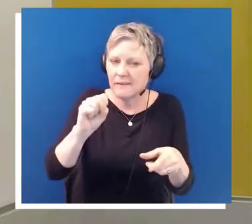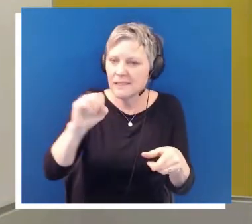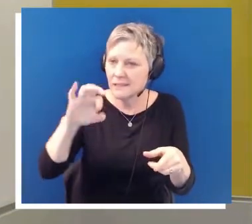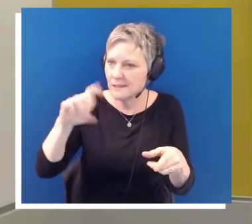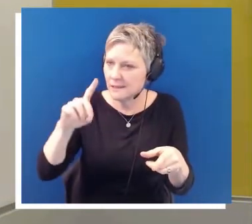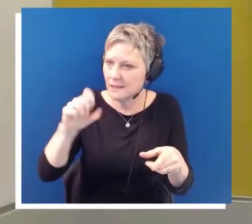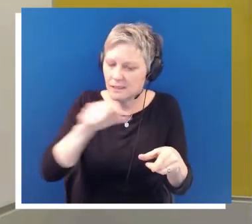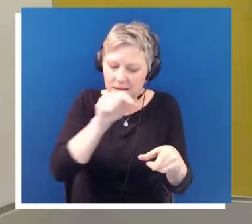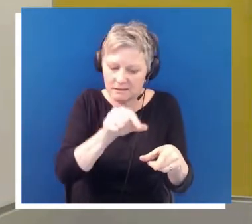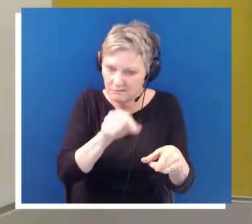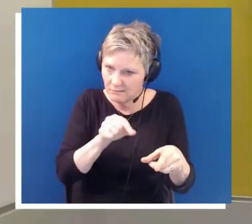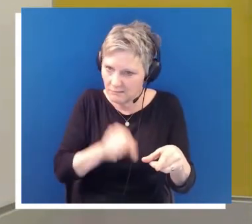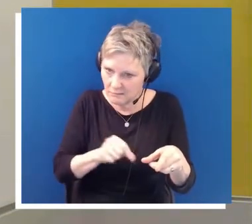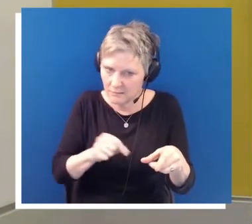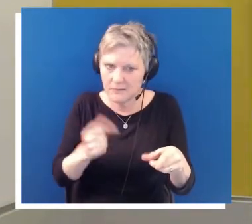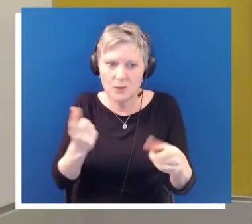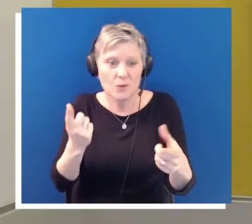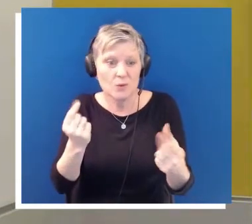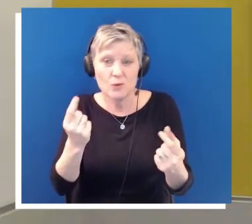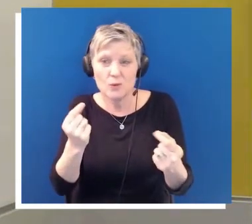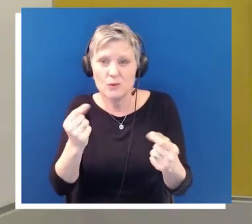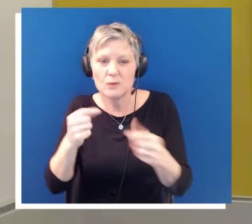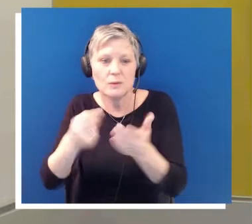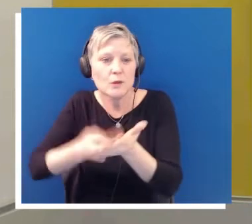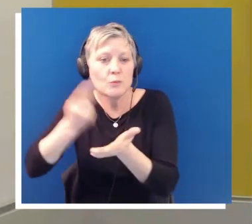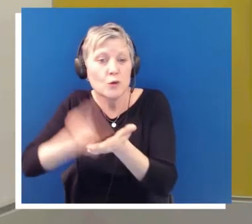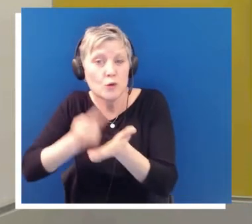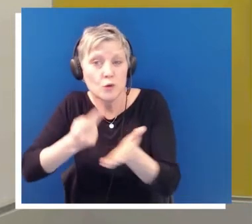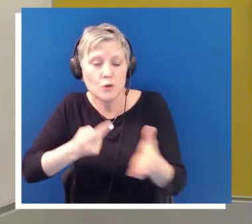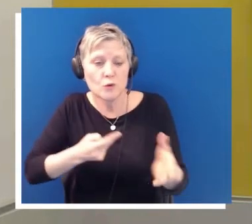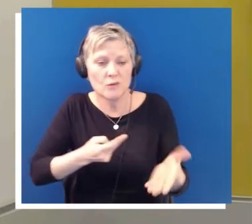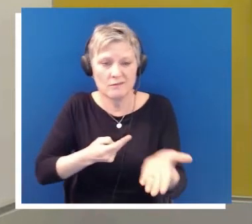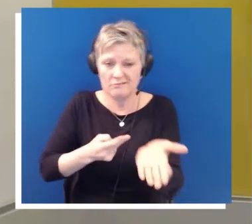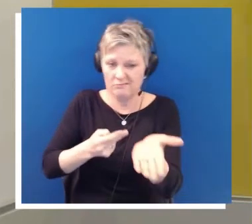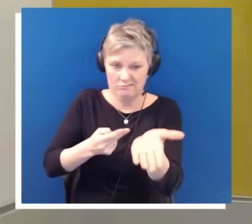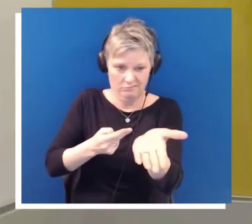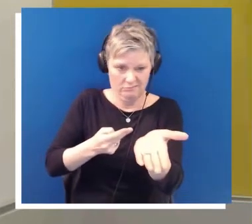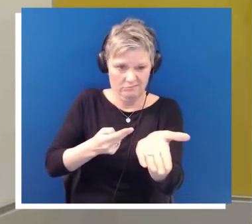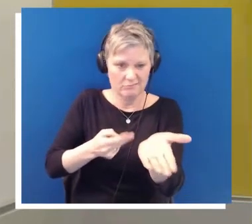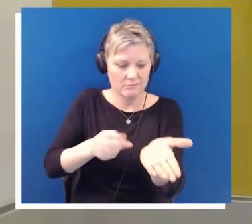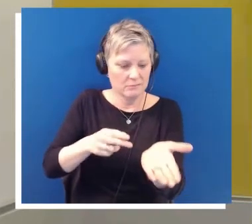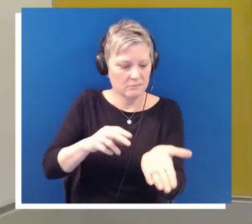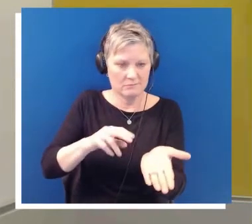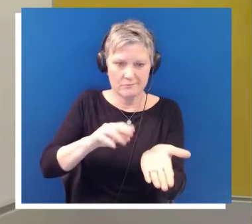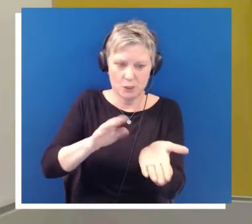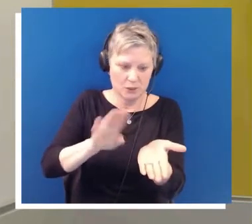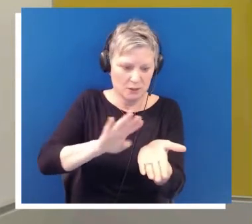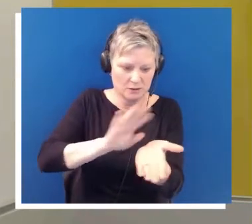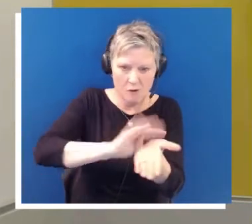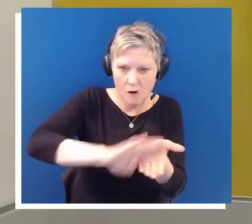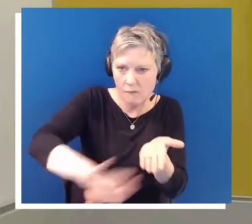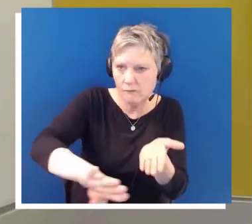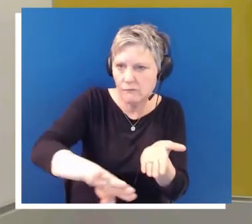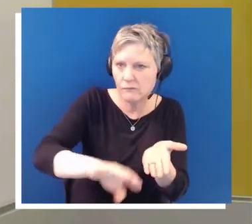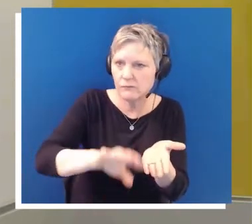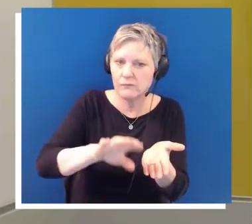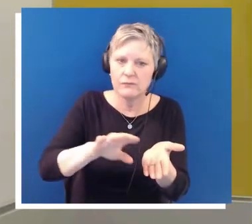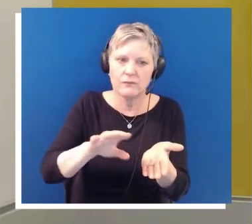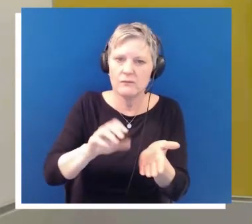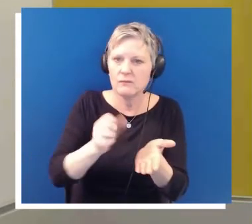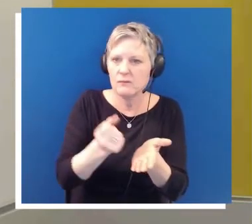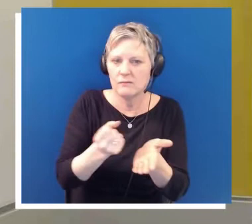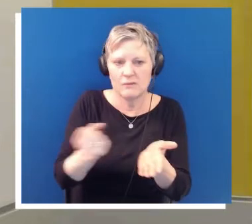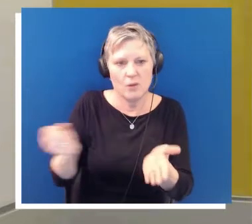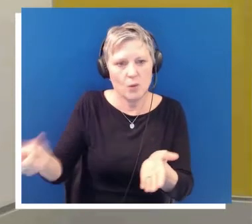take a spoon like so, and I just scrape the seed pocket right out, just like that.